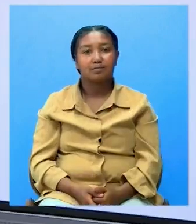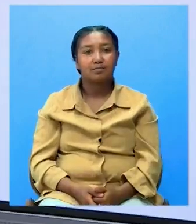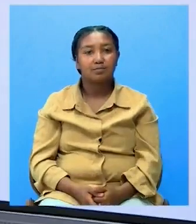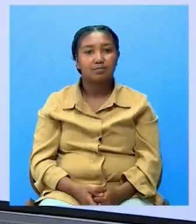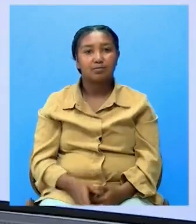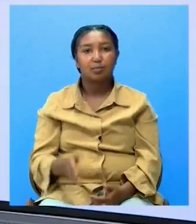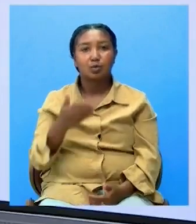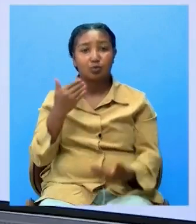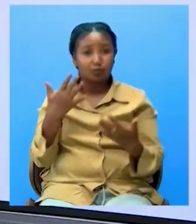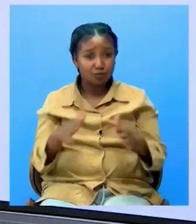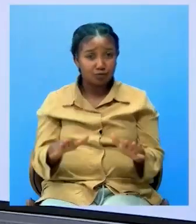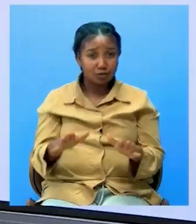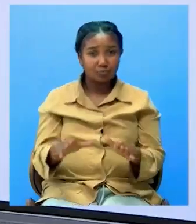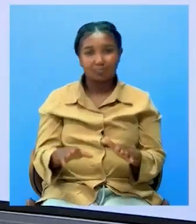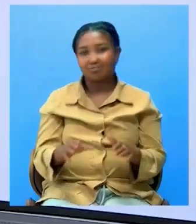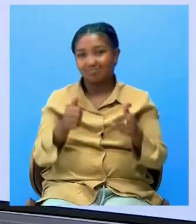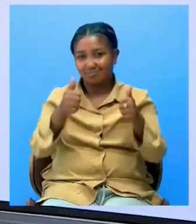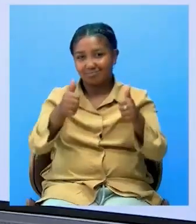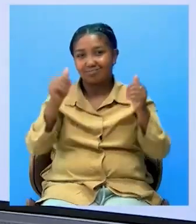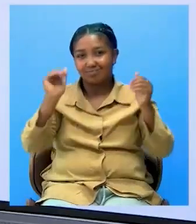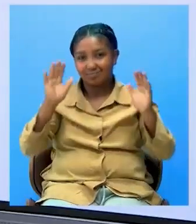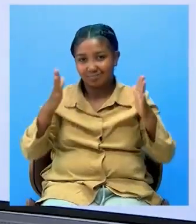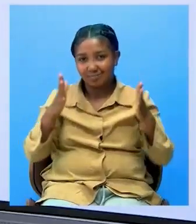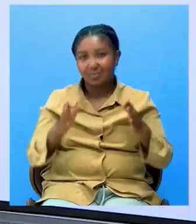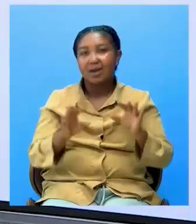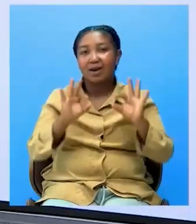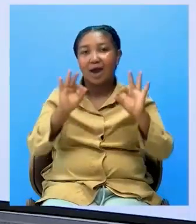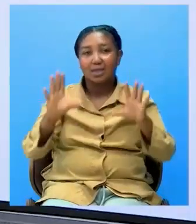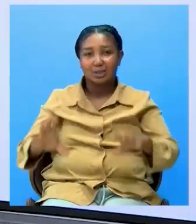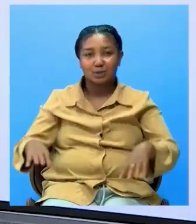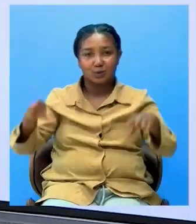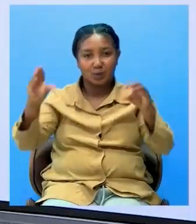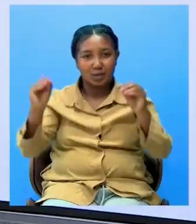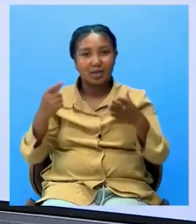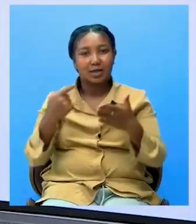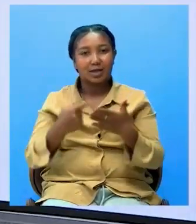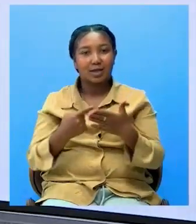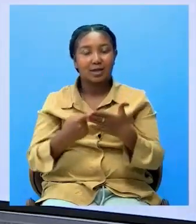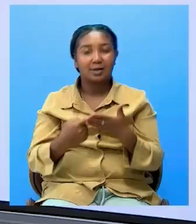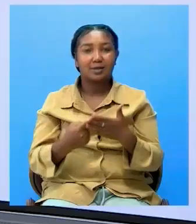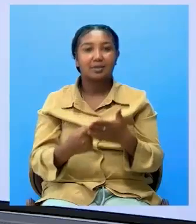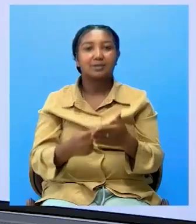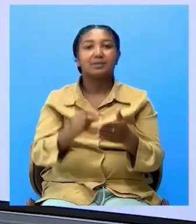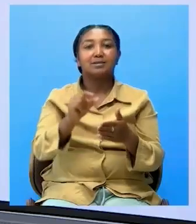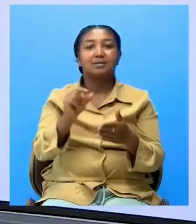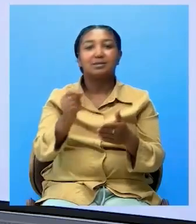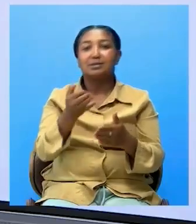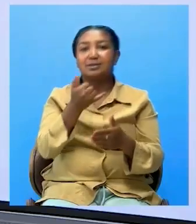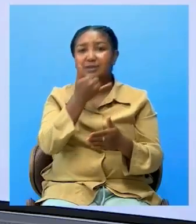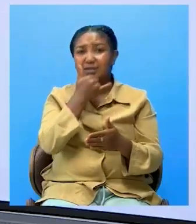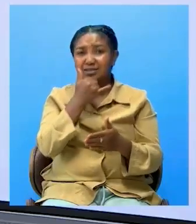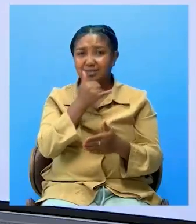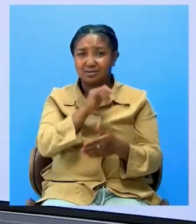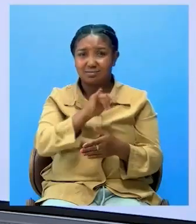Good. Well done. I hope you did it. Nice student. Here, something wrong here.